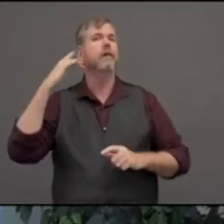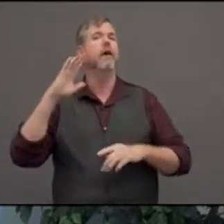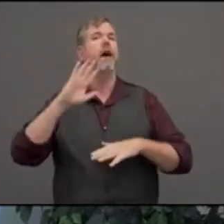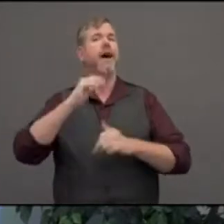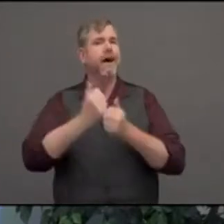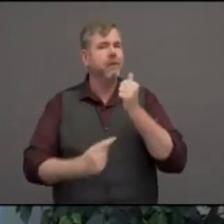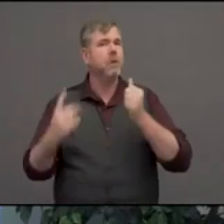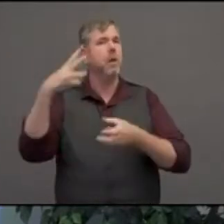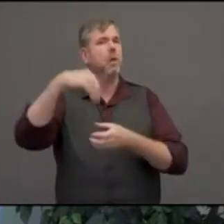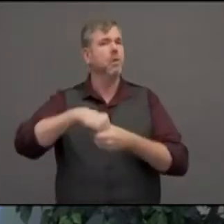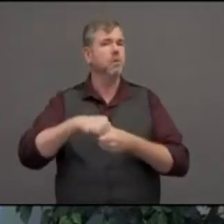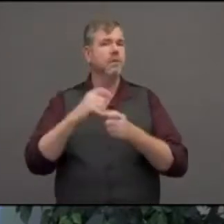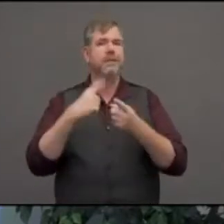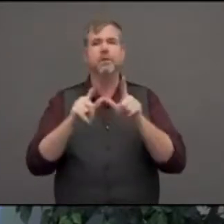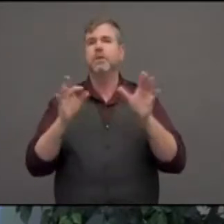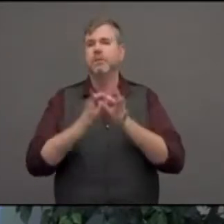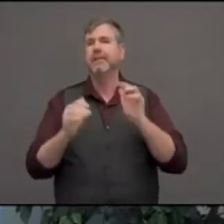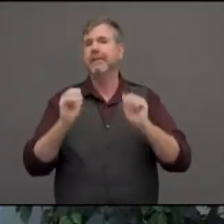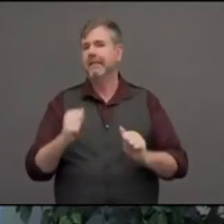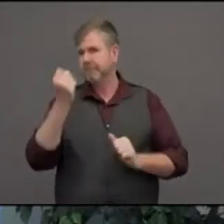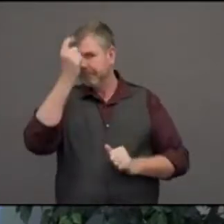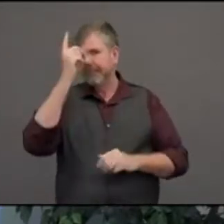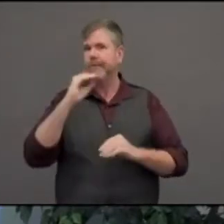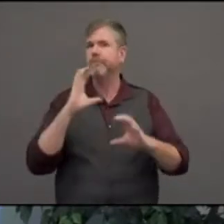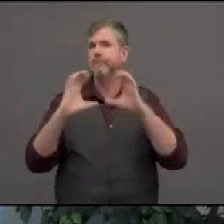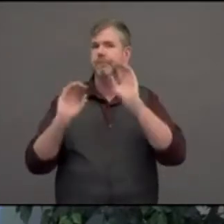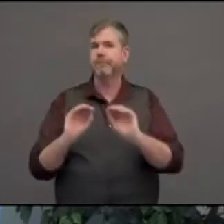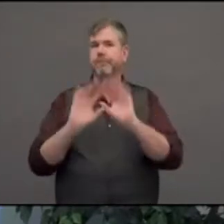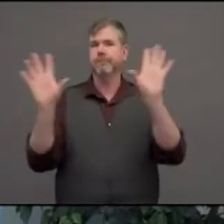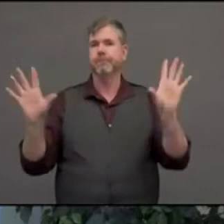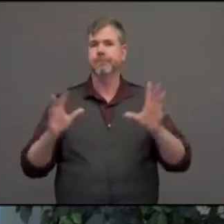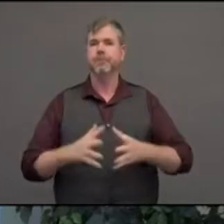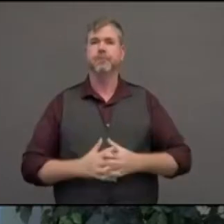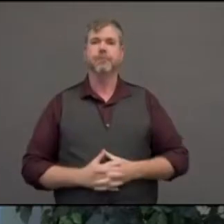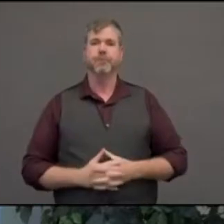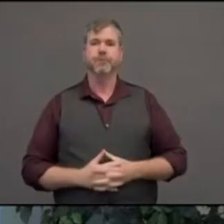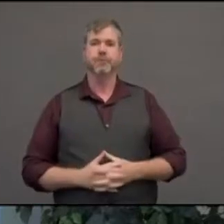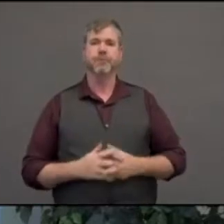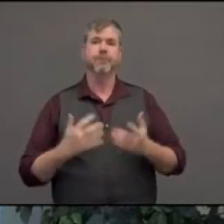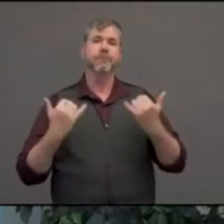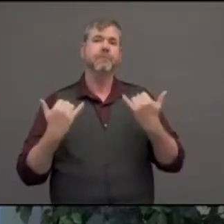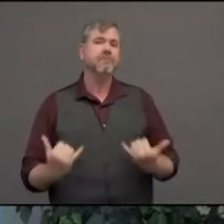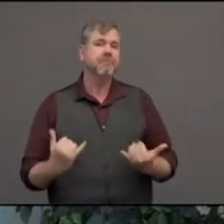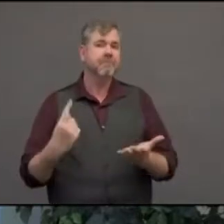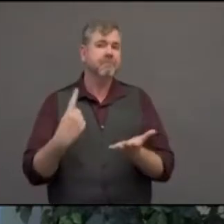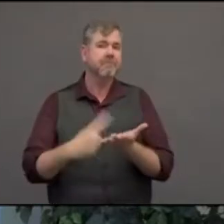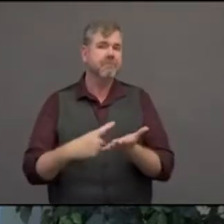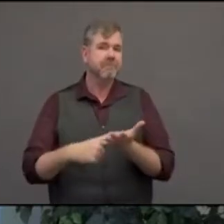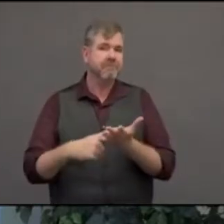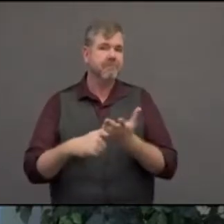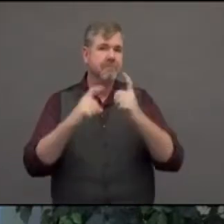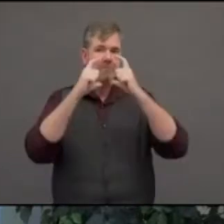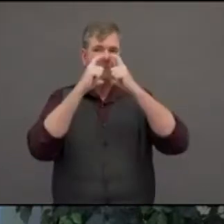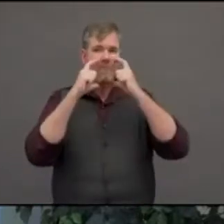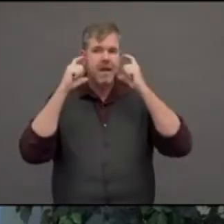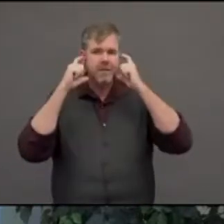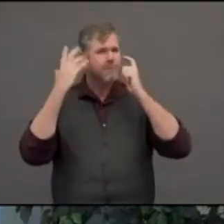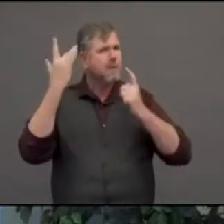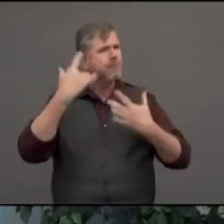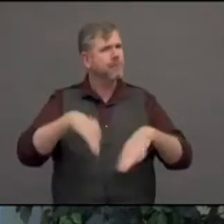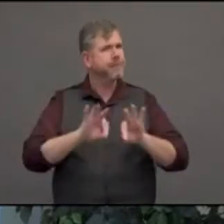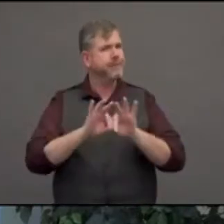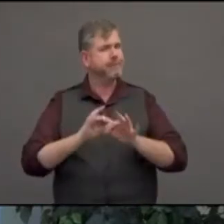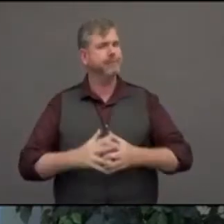the information that we would be sharing this morning. So let's talk about face coverings and masks. Why is it important to wear it?